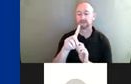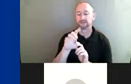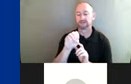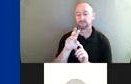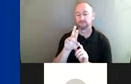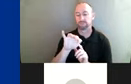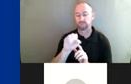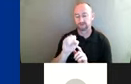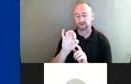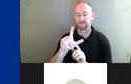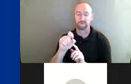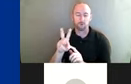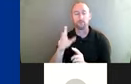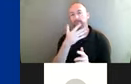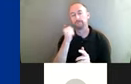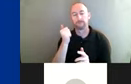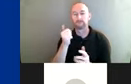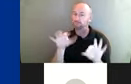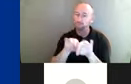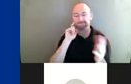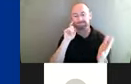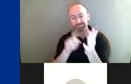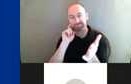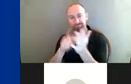out those areas as best we can.